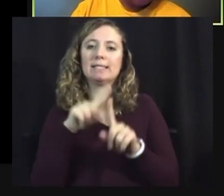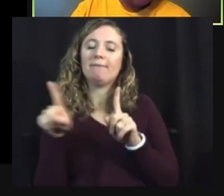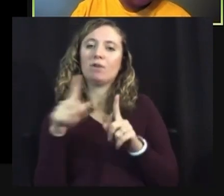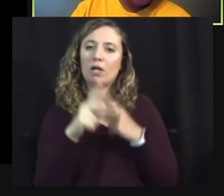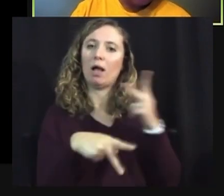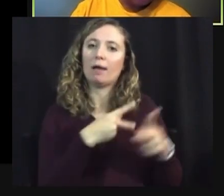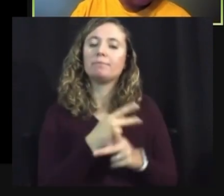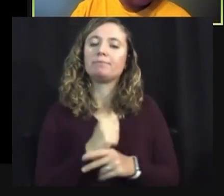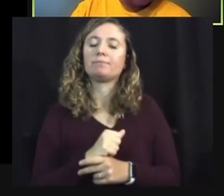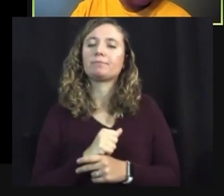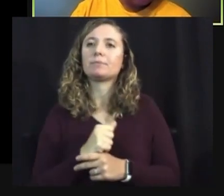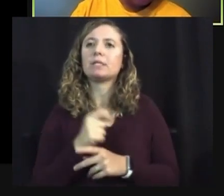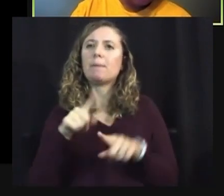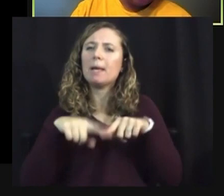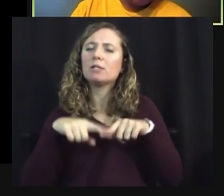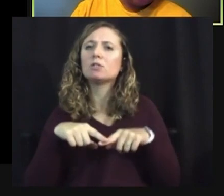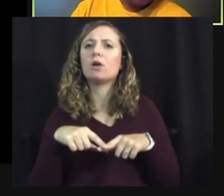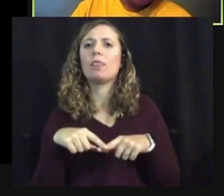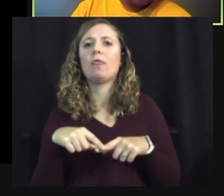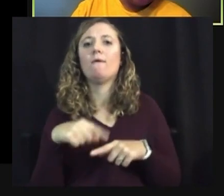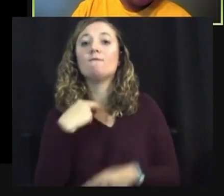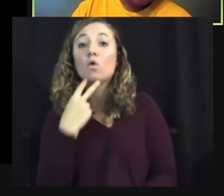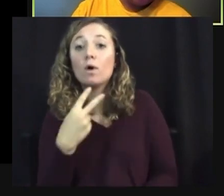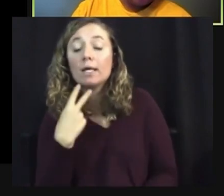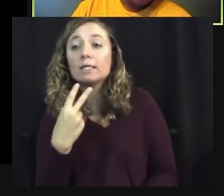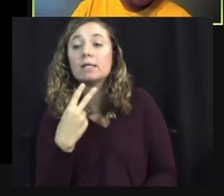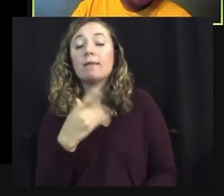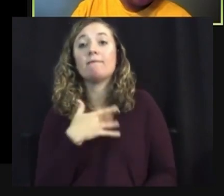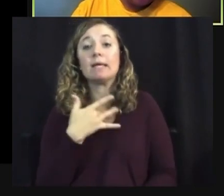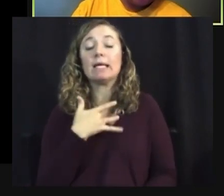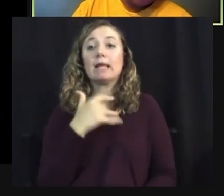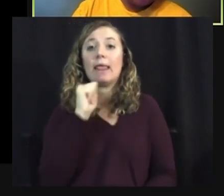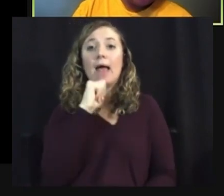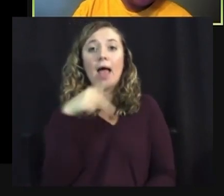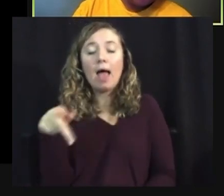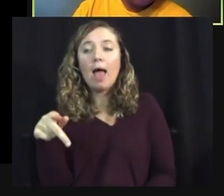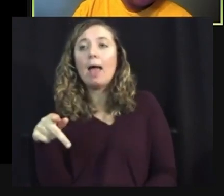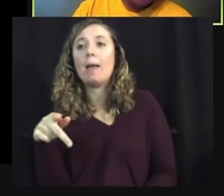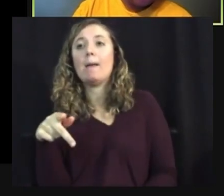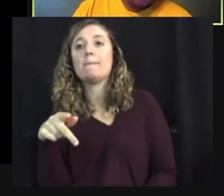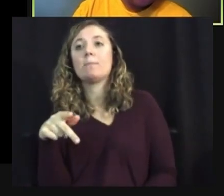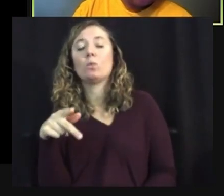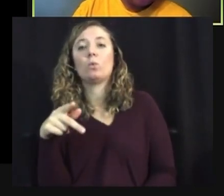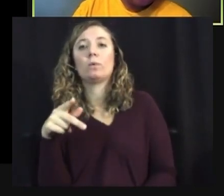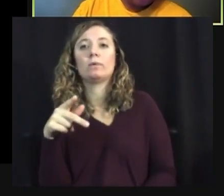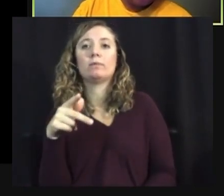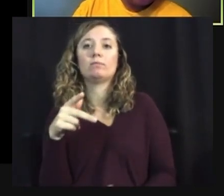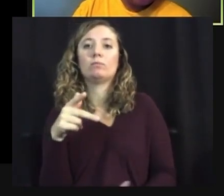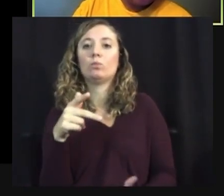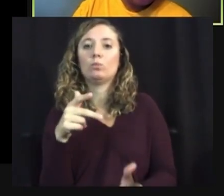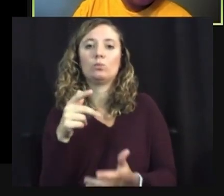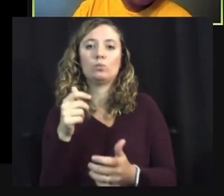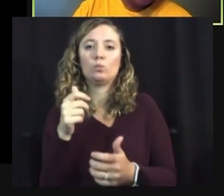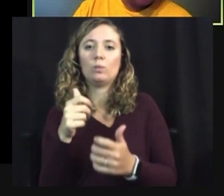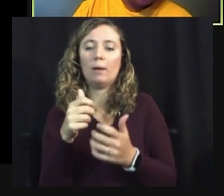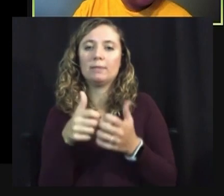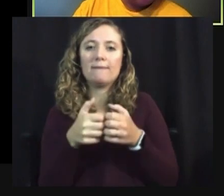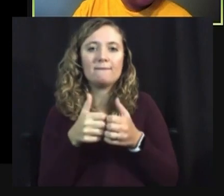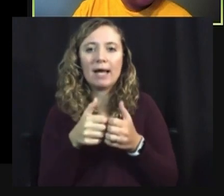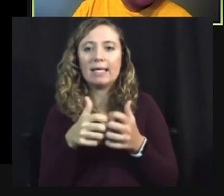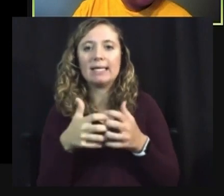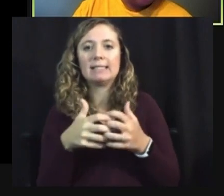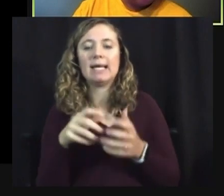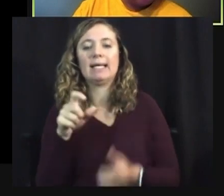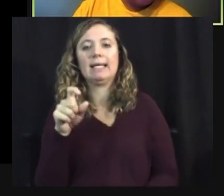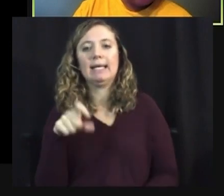voices, the feel of the app, or what device I am using at the time. The AAC speech generating apps